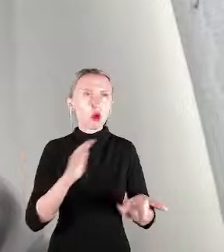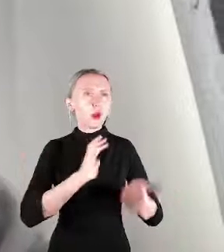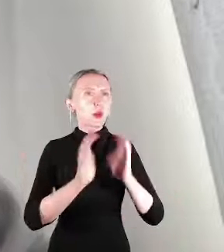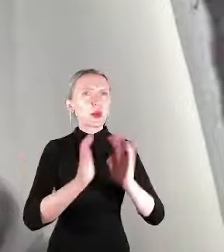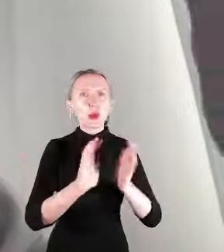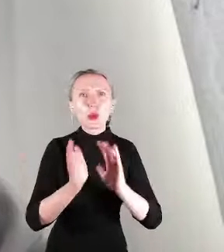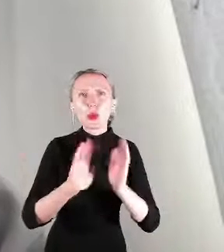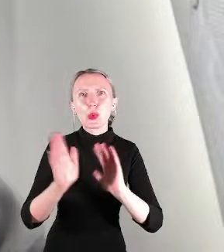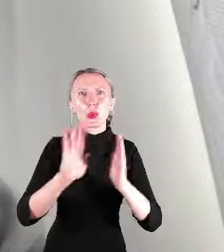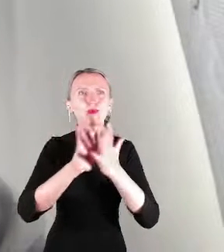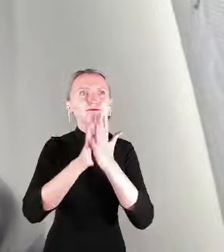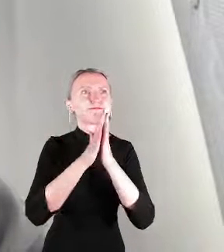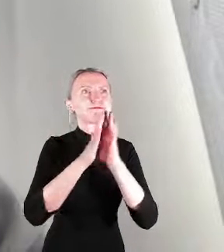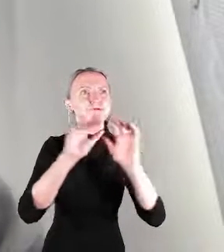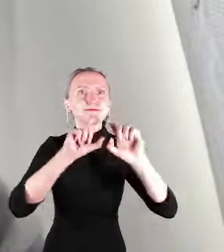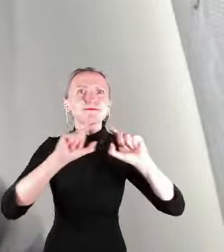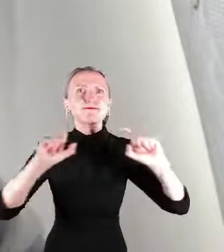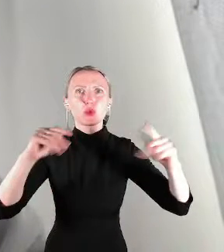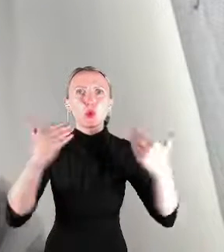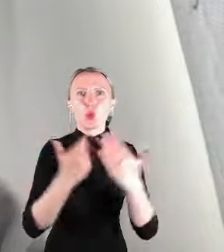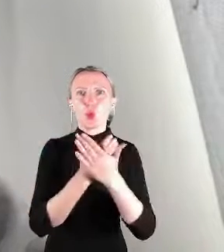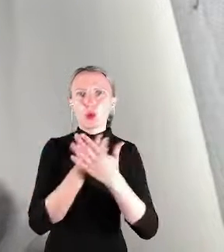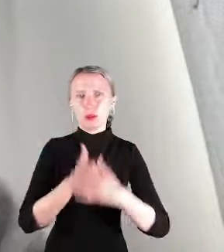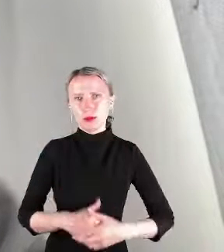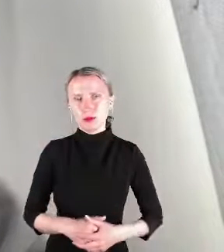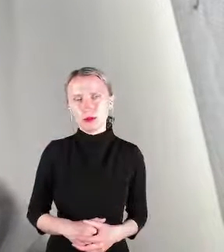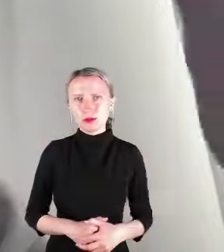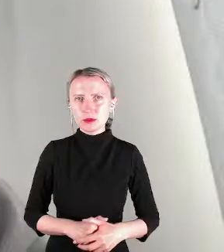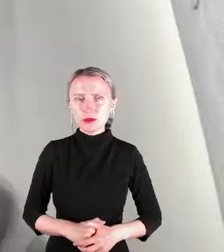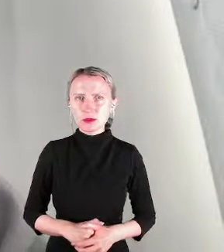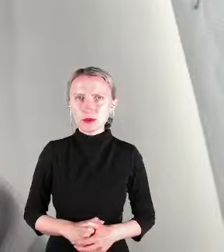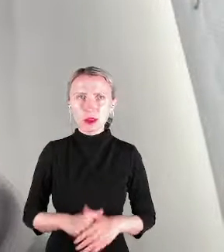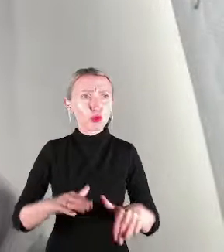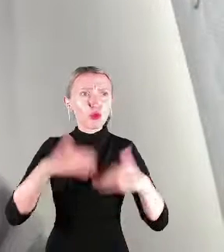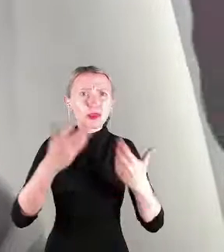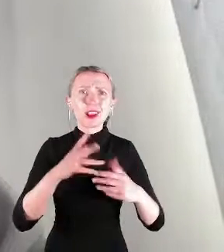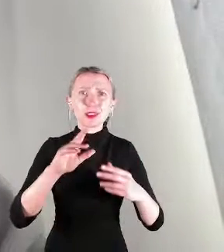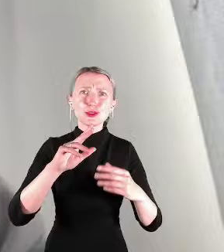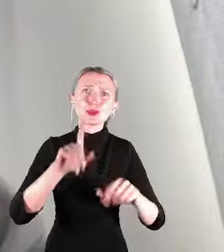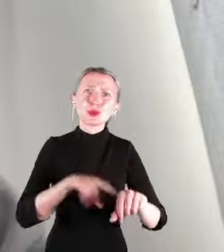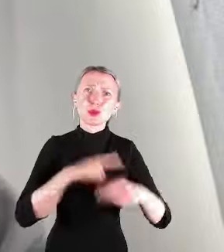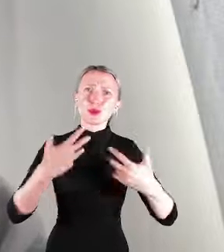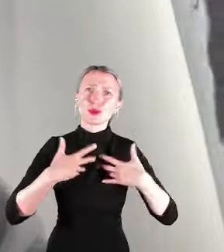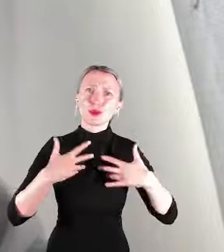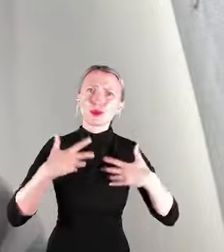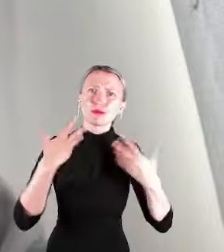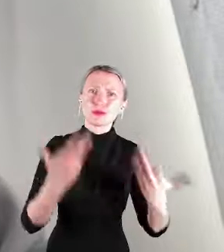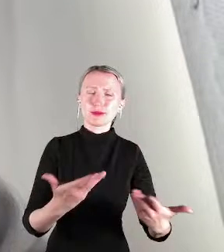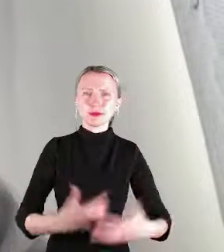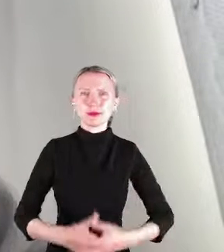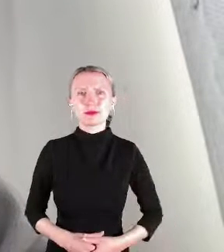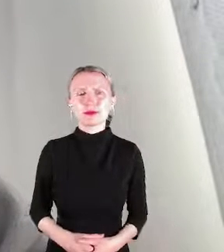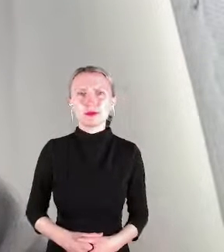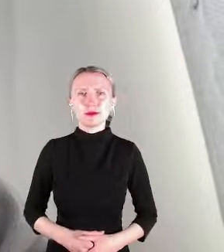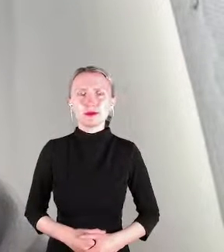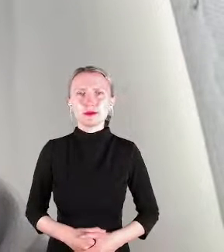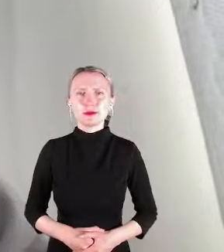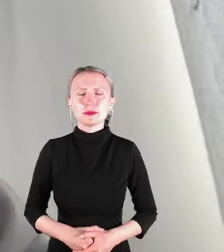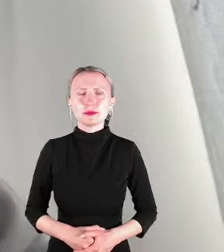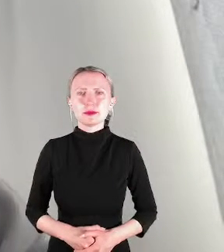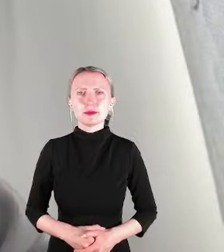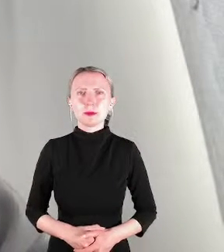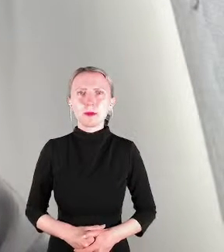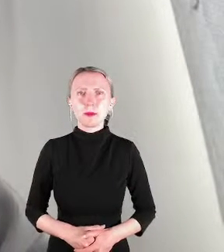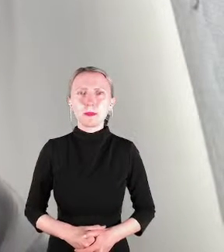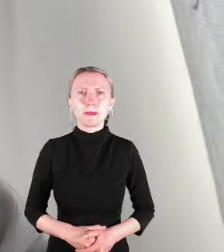them. You can get a longer life. Everything doesn't have to be state